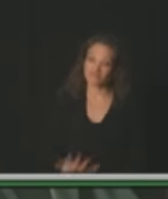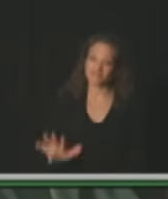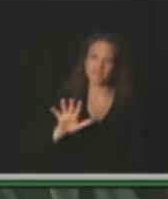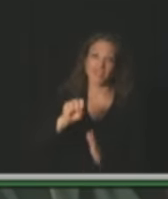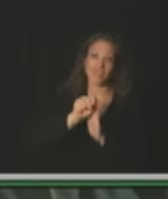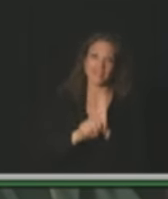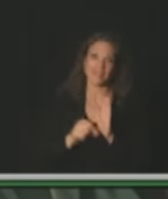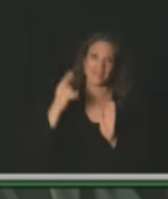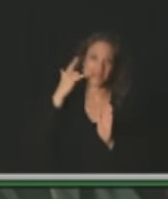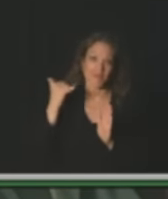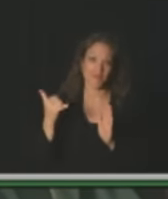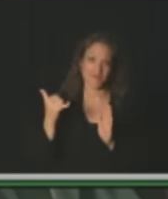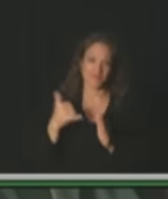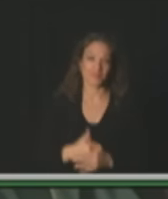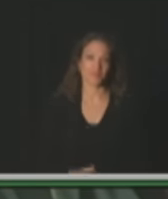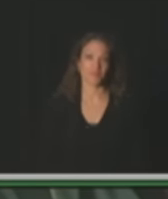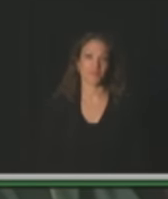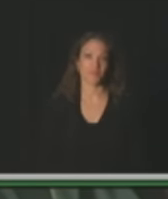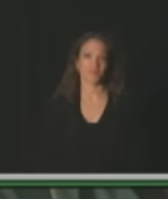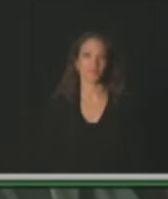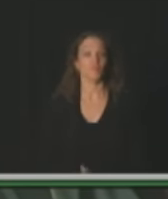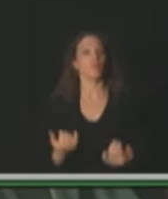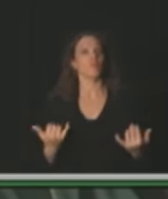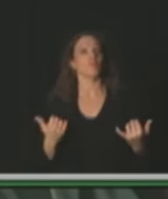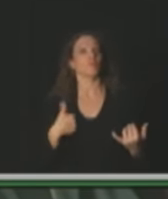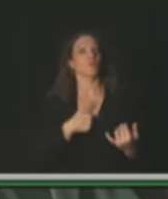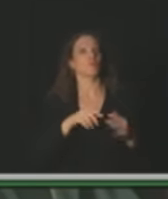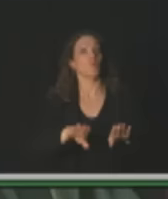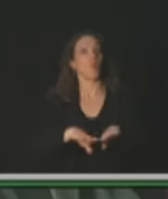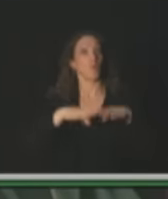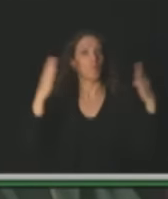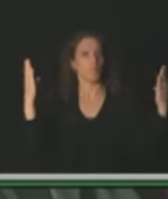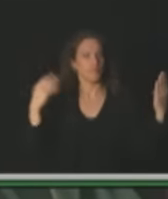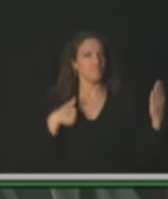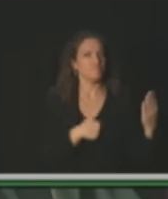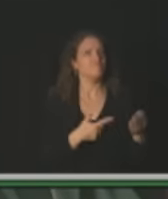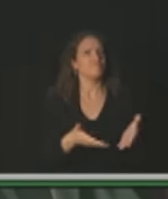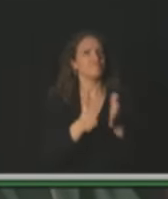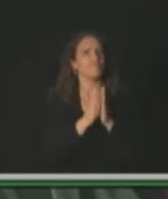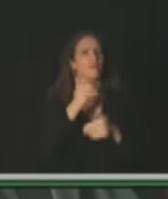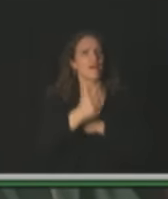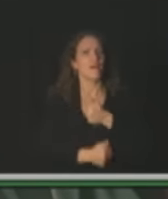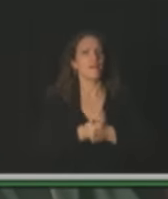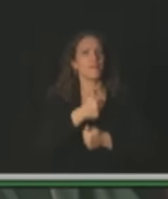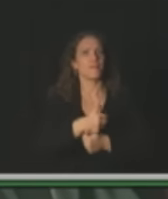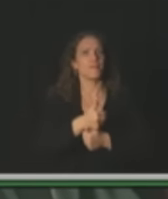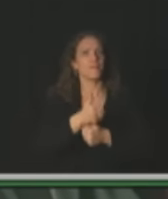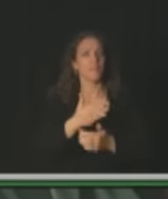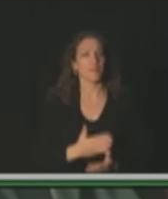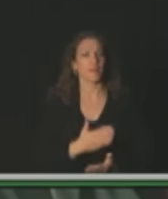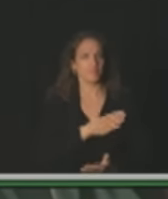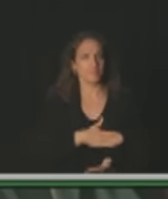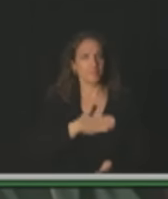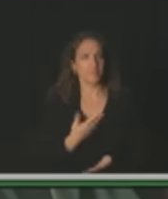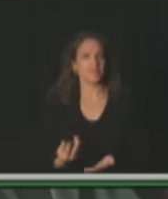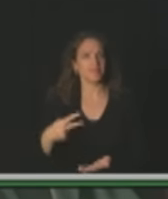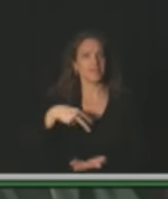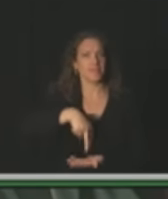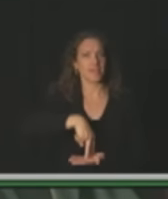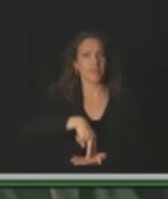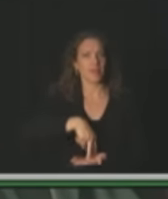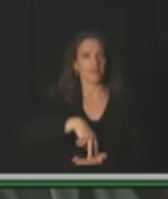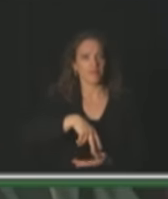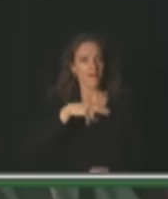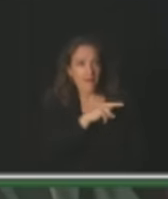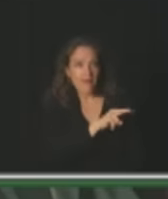day by asking the alumni to stand. And it's always amazing